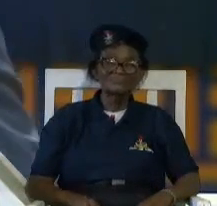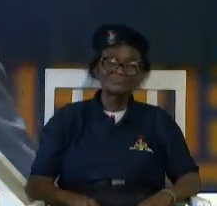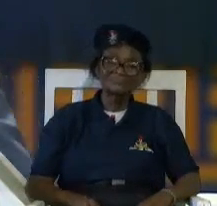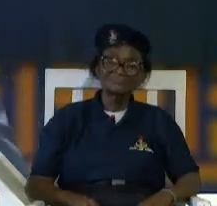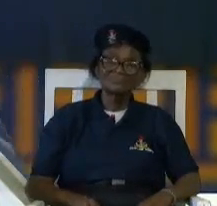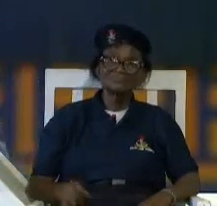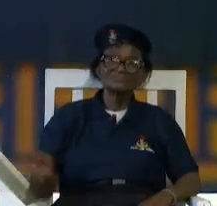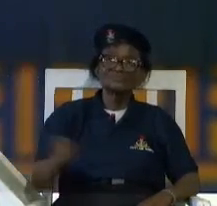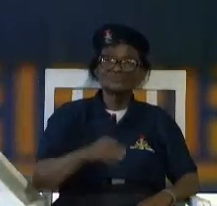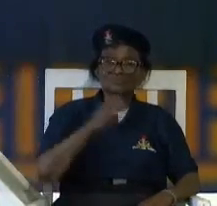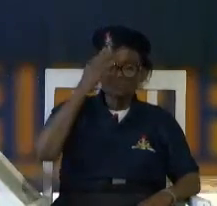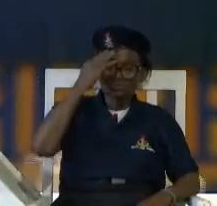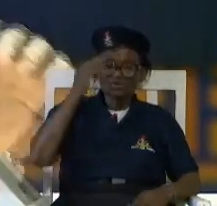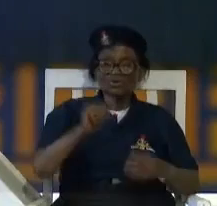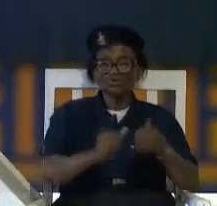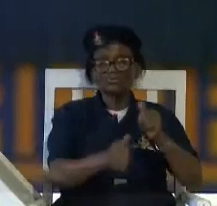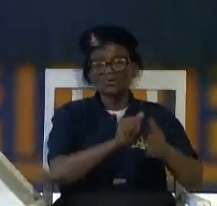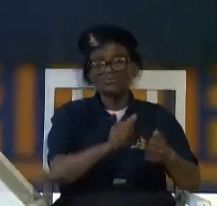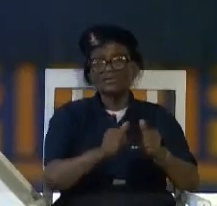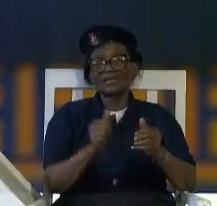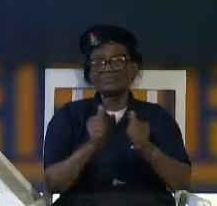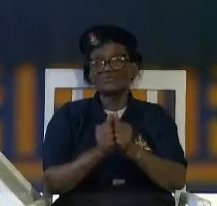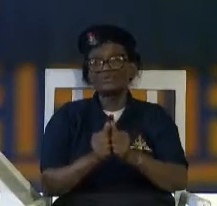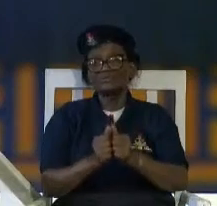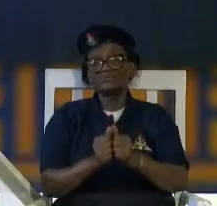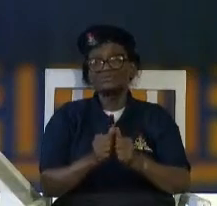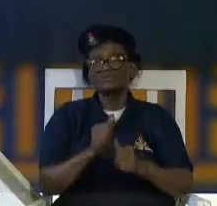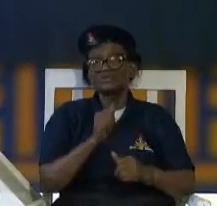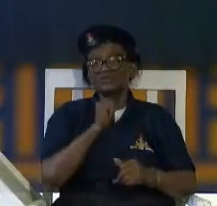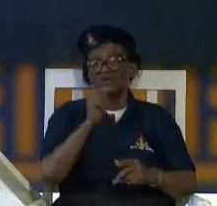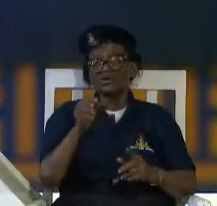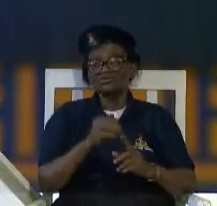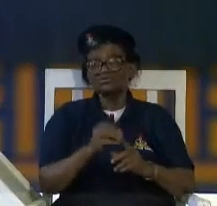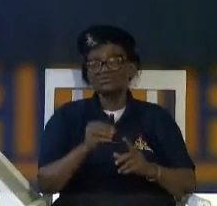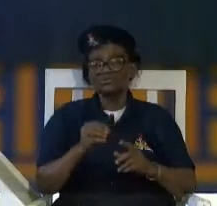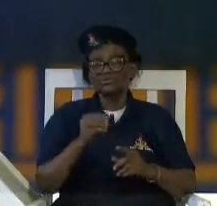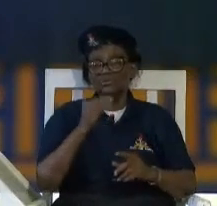You know the problem with not too bad?